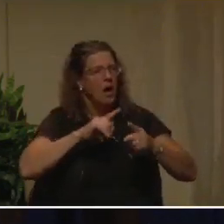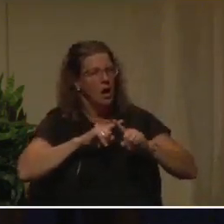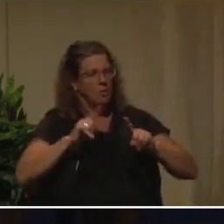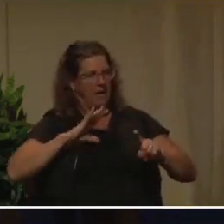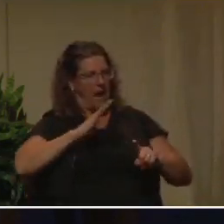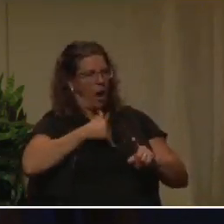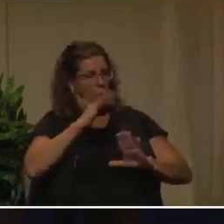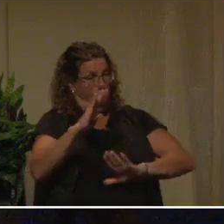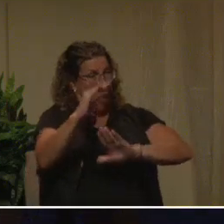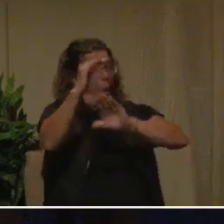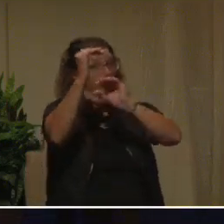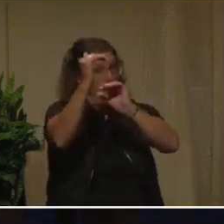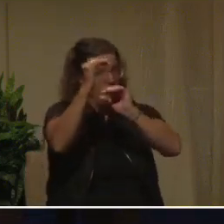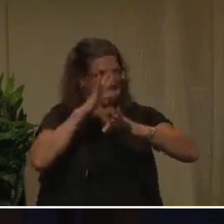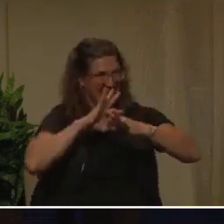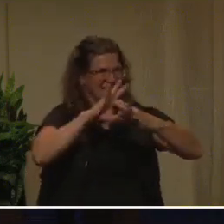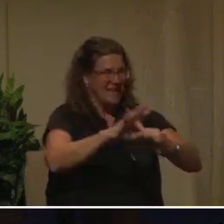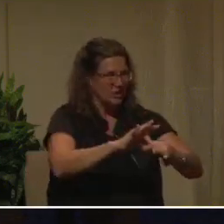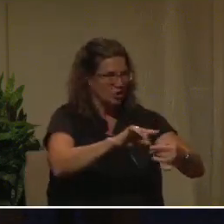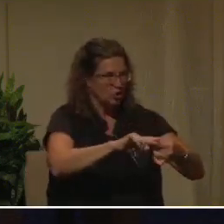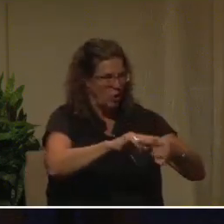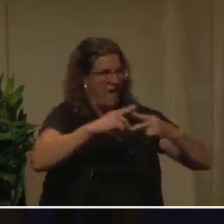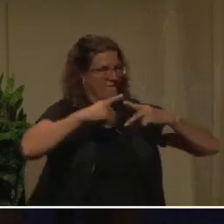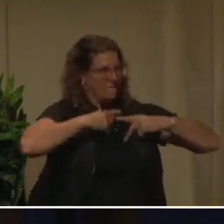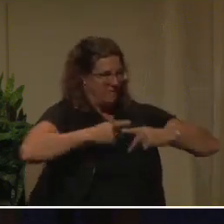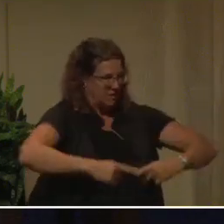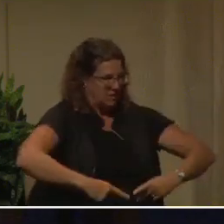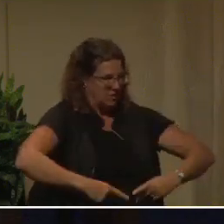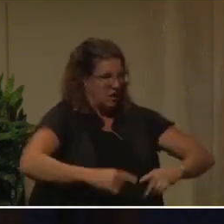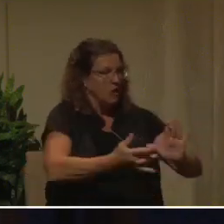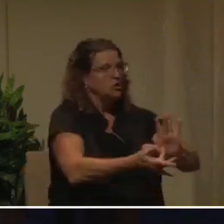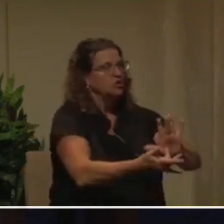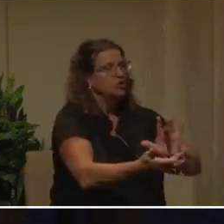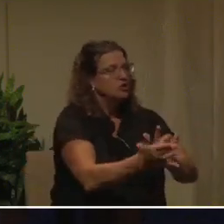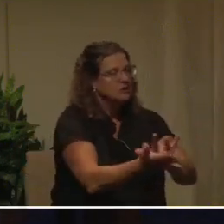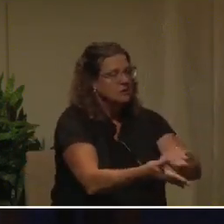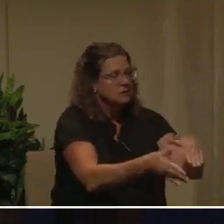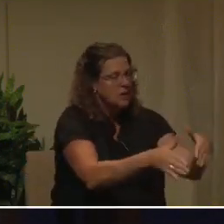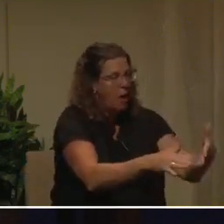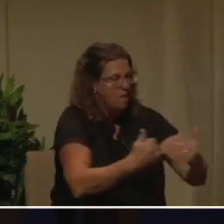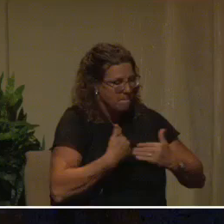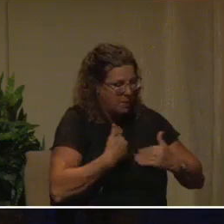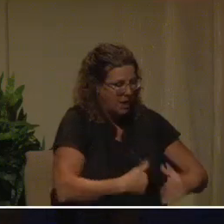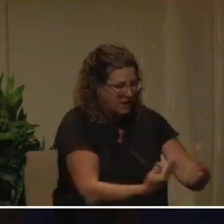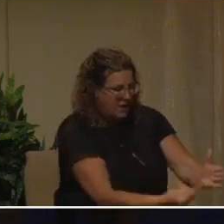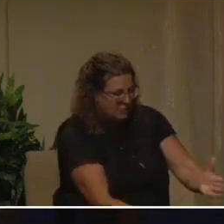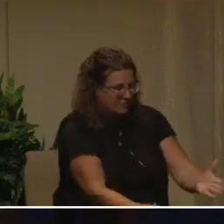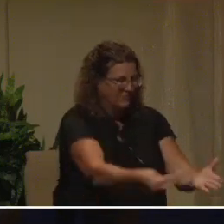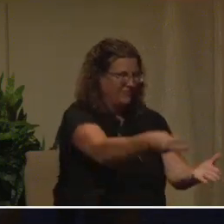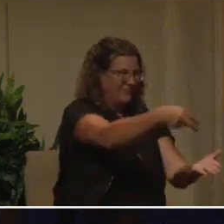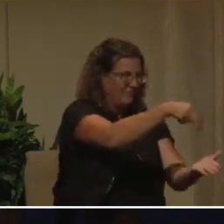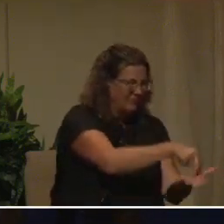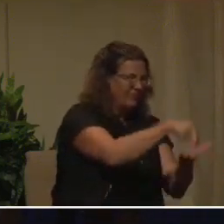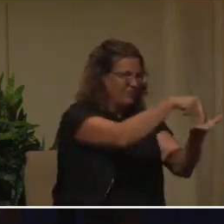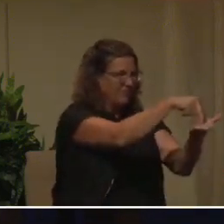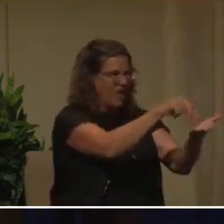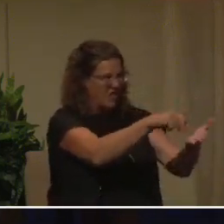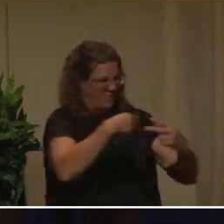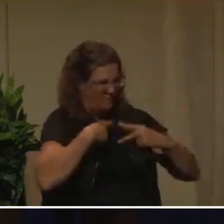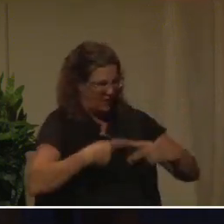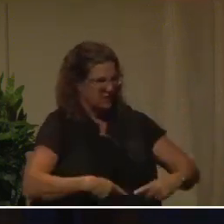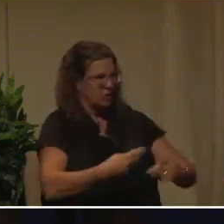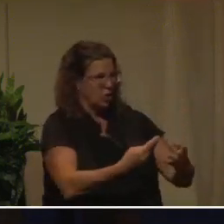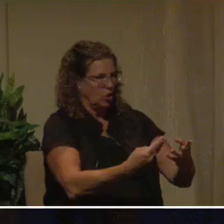Jesus rose in his body. That's a big deal. And the promise that we're going to